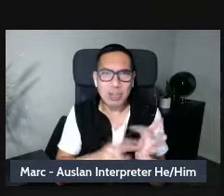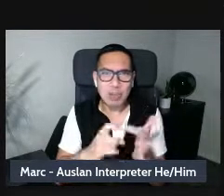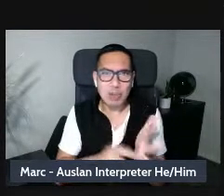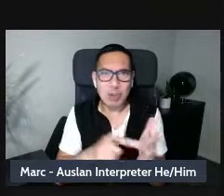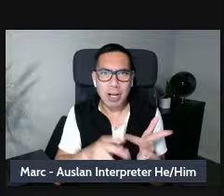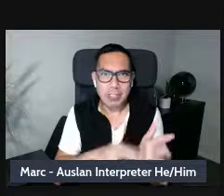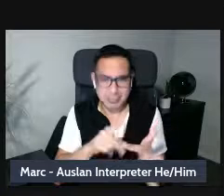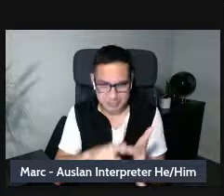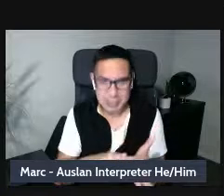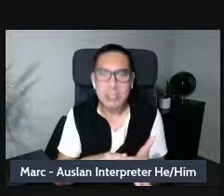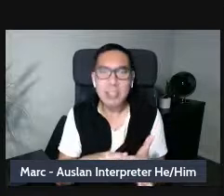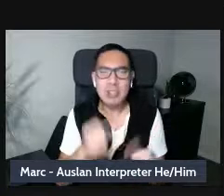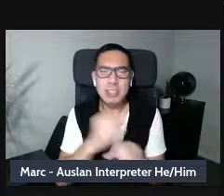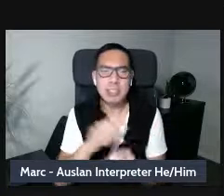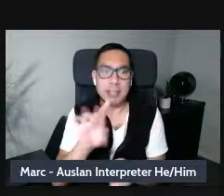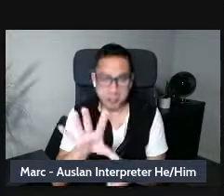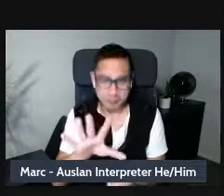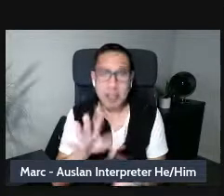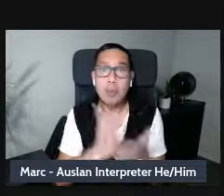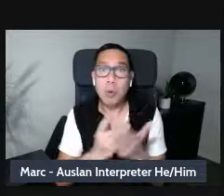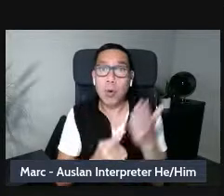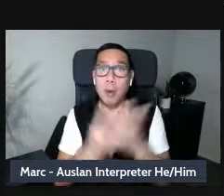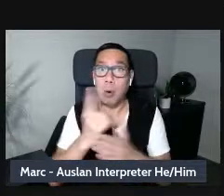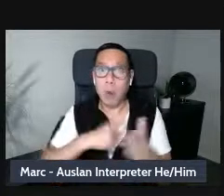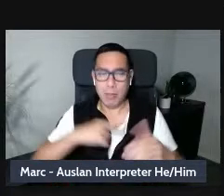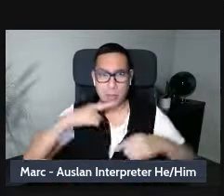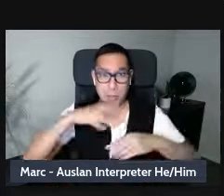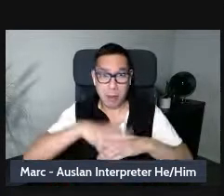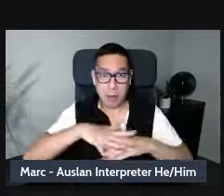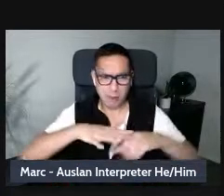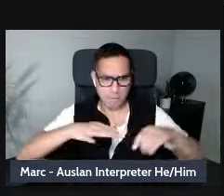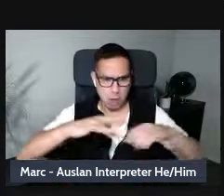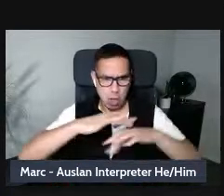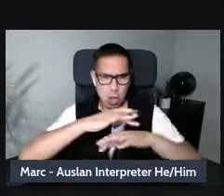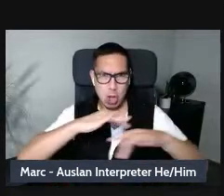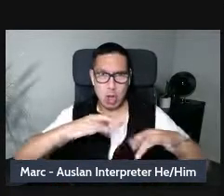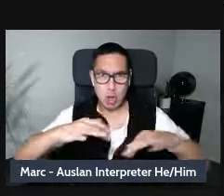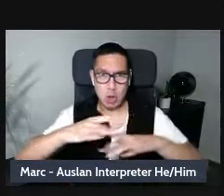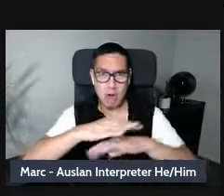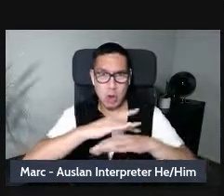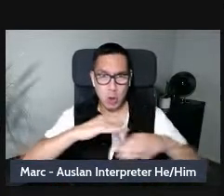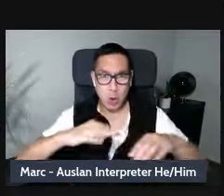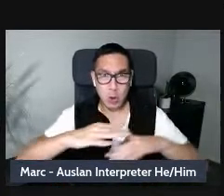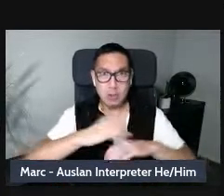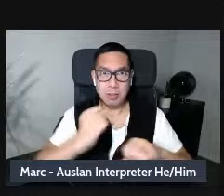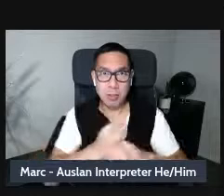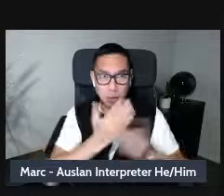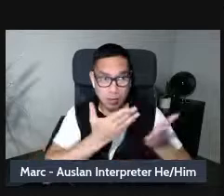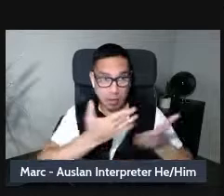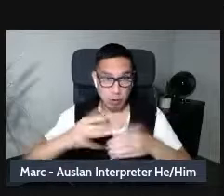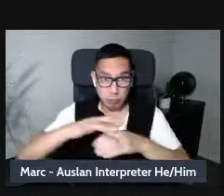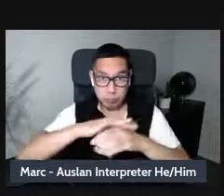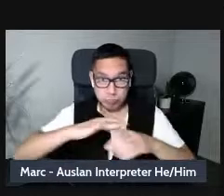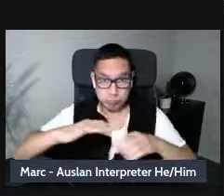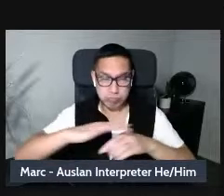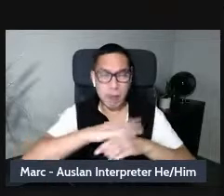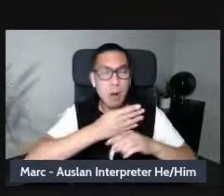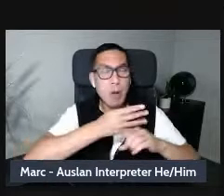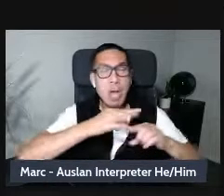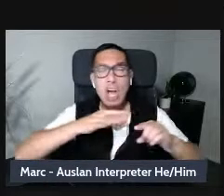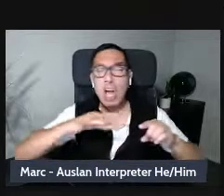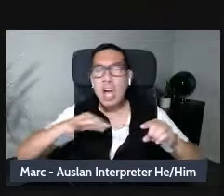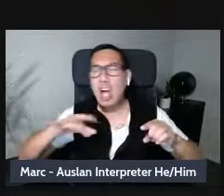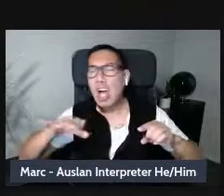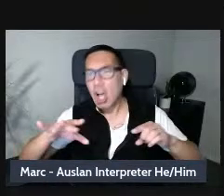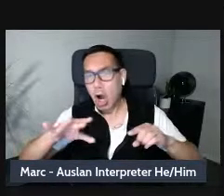normal blood vessels, they flow around and keep their cargo inside. But when they come across areas of high shear